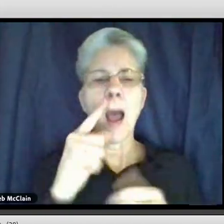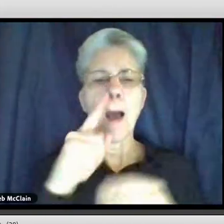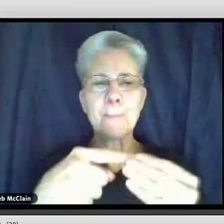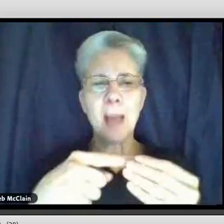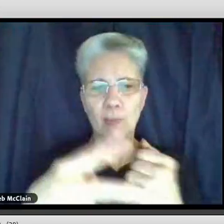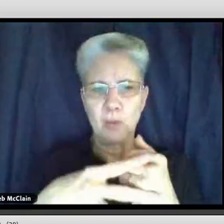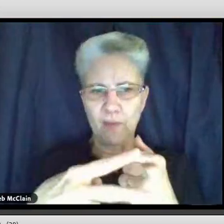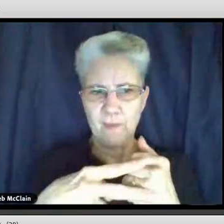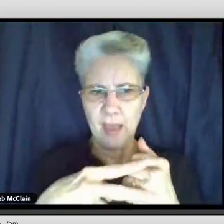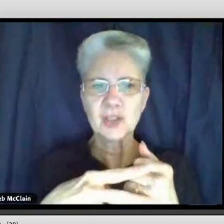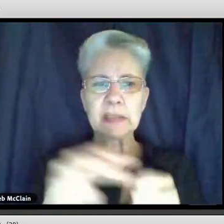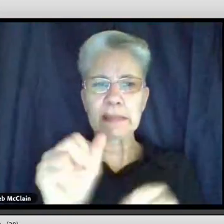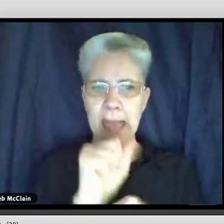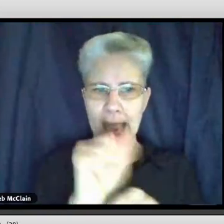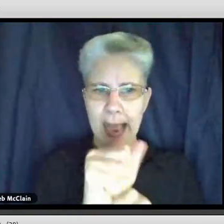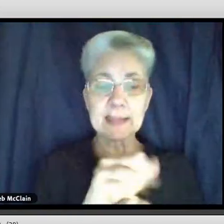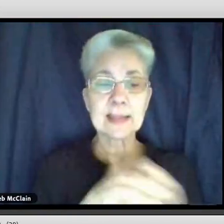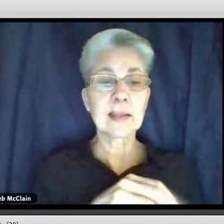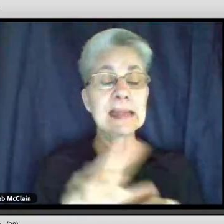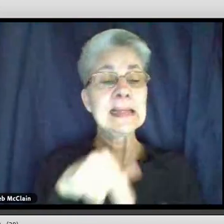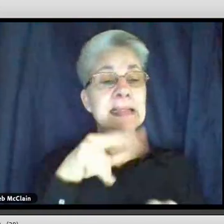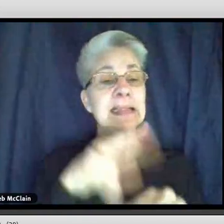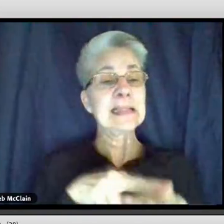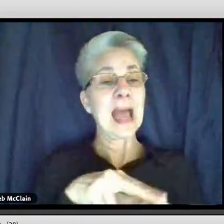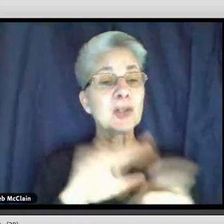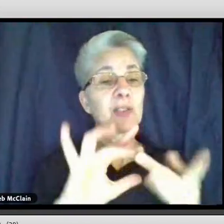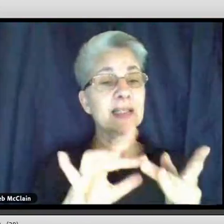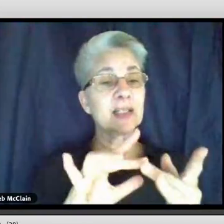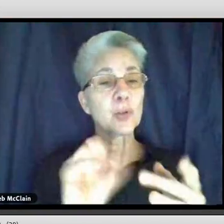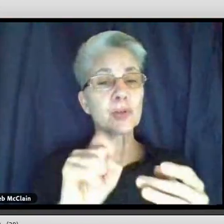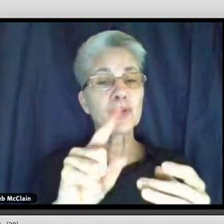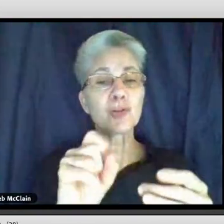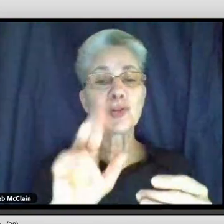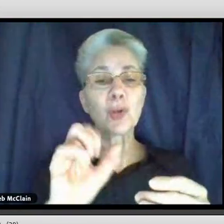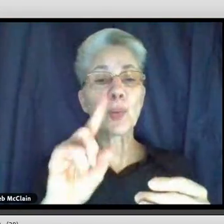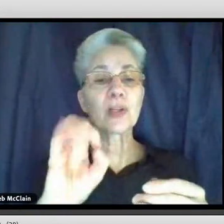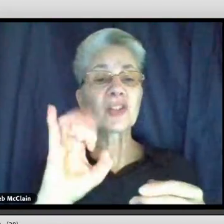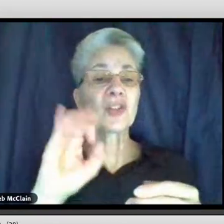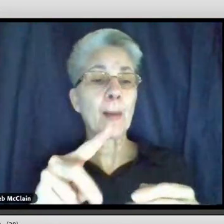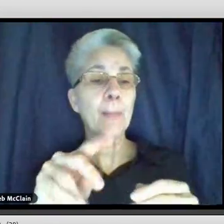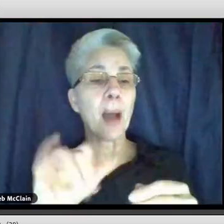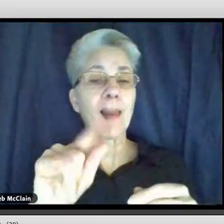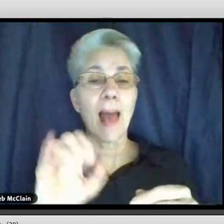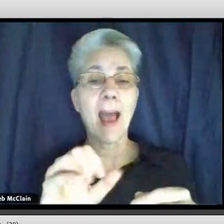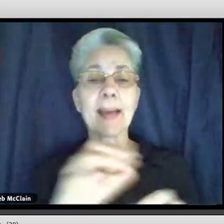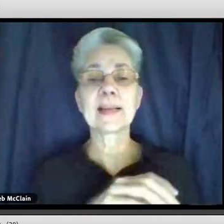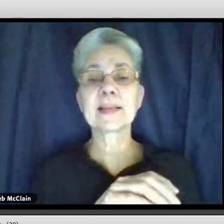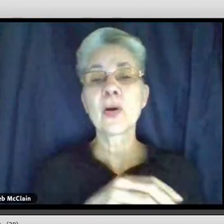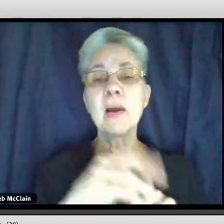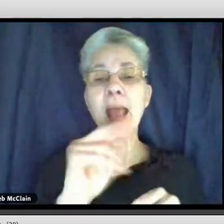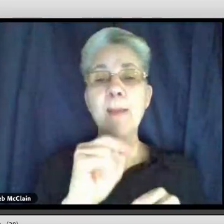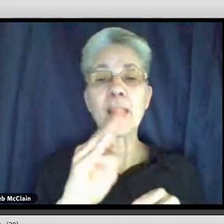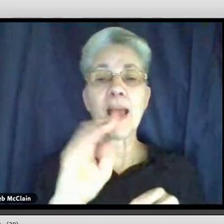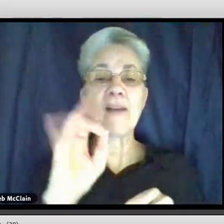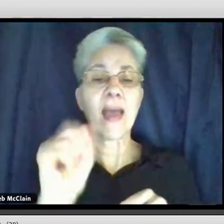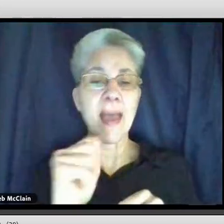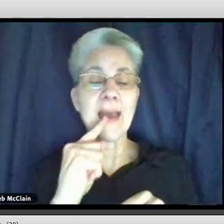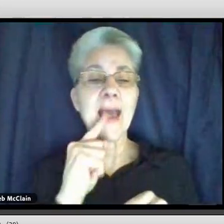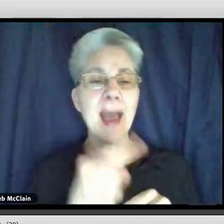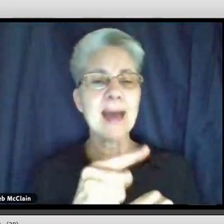and workflows. The National Digital Stewardship Alliance, or the NDSA, maintains a document called the Levels